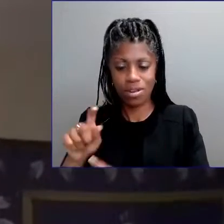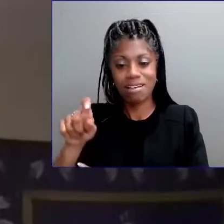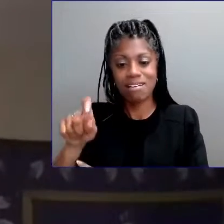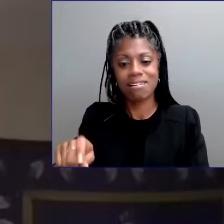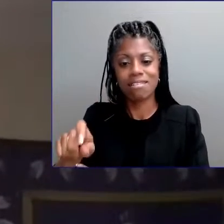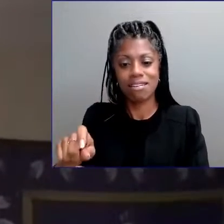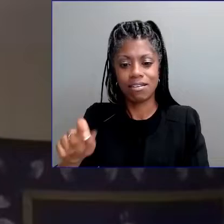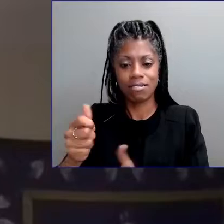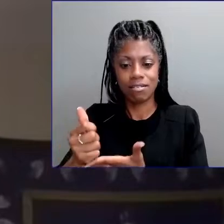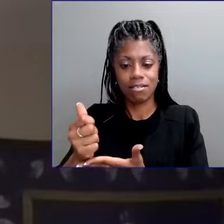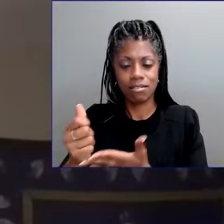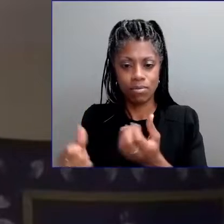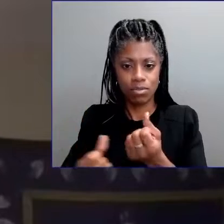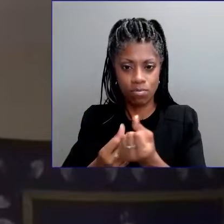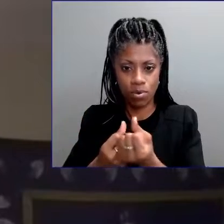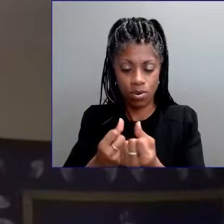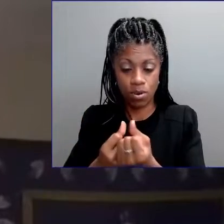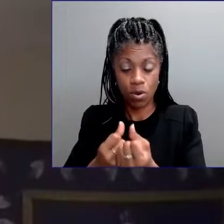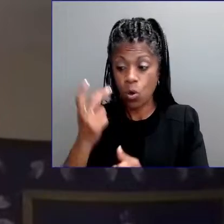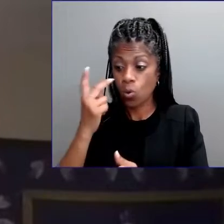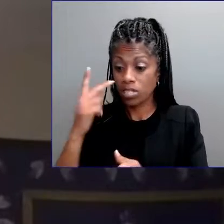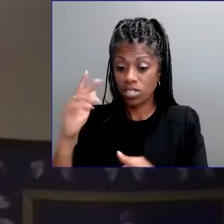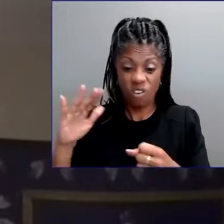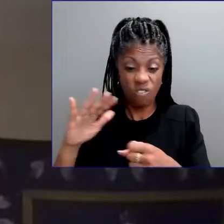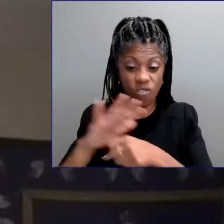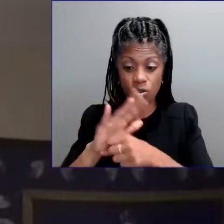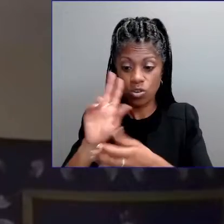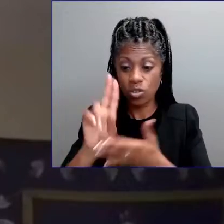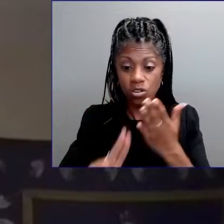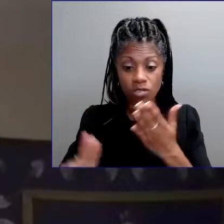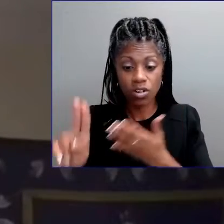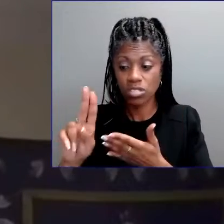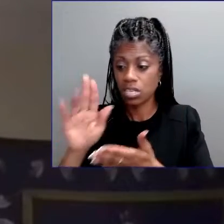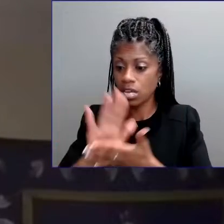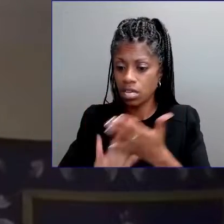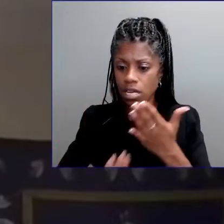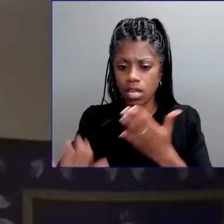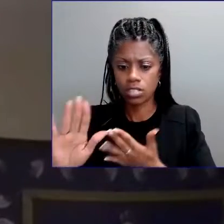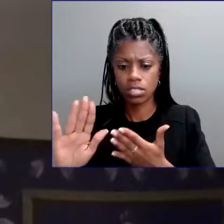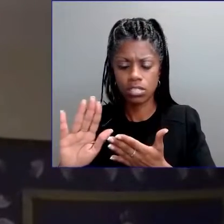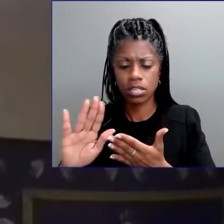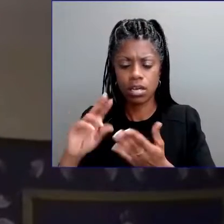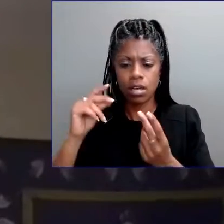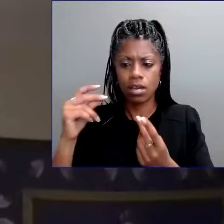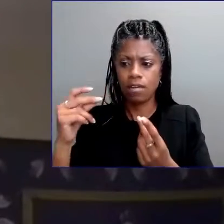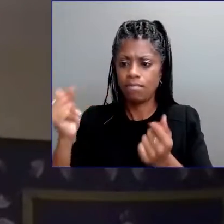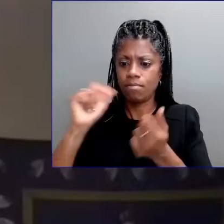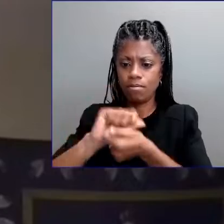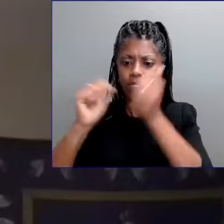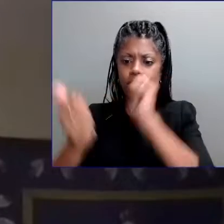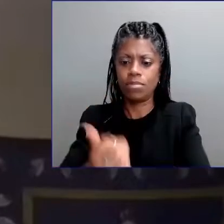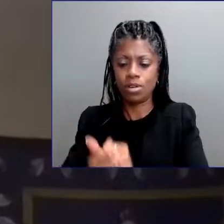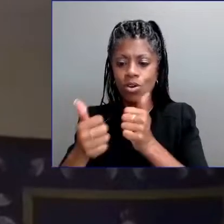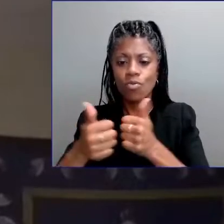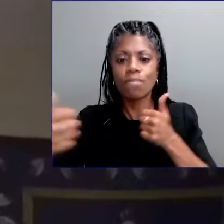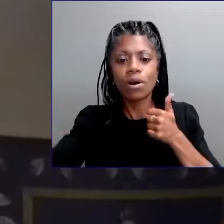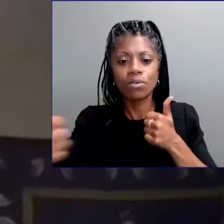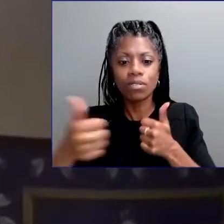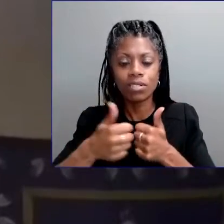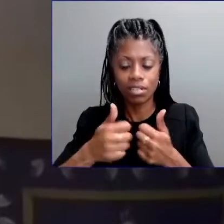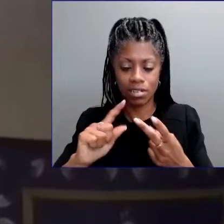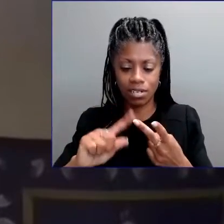entire companies and universities become remote in a matter of days. Flexible work and school hours,